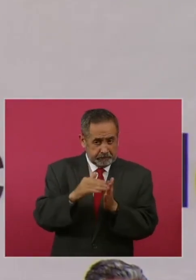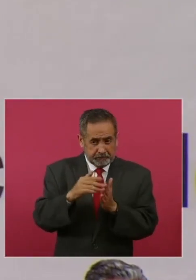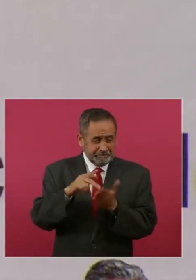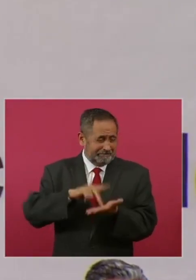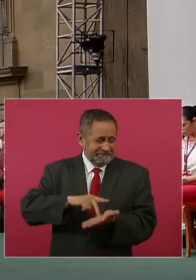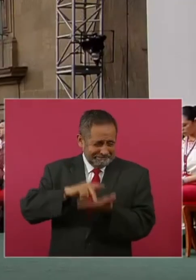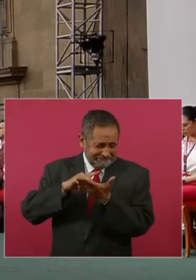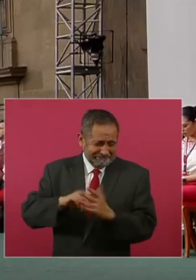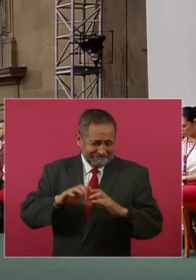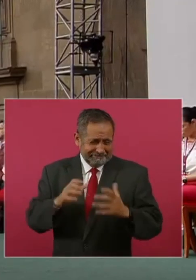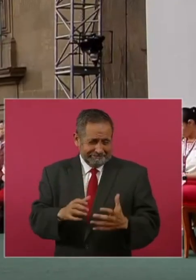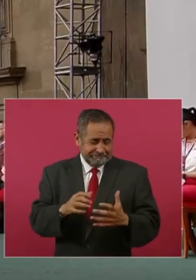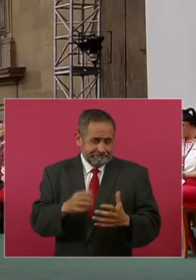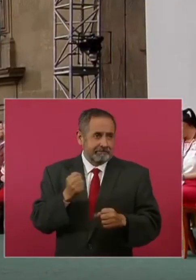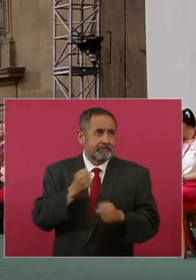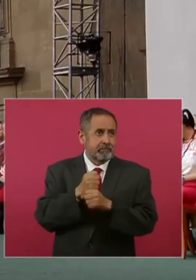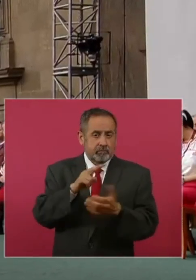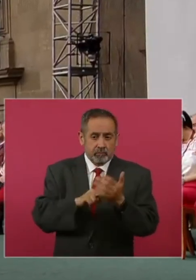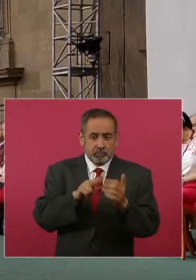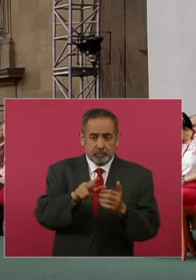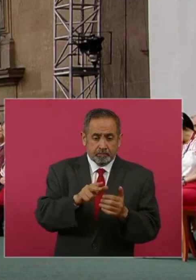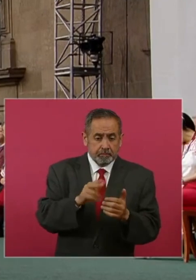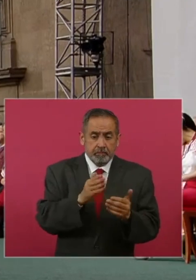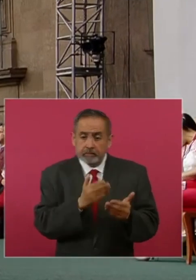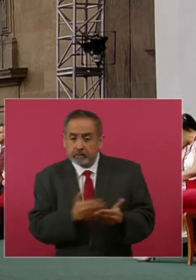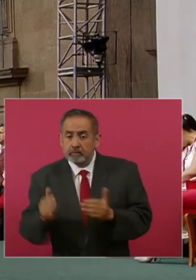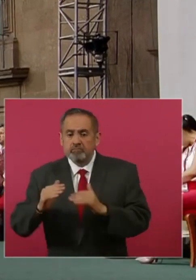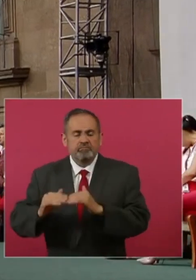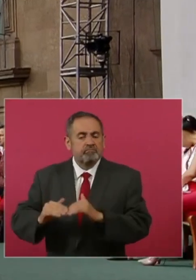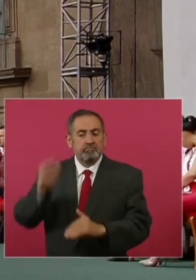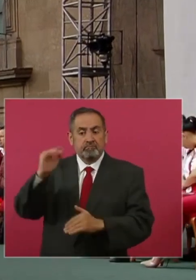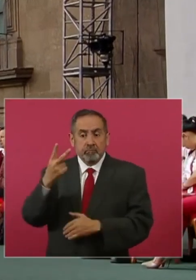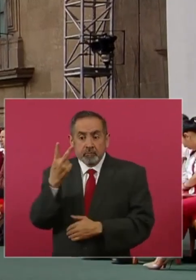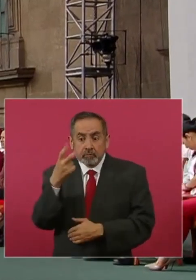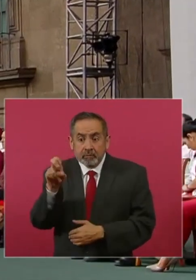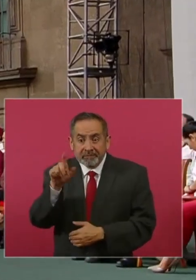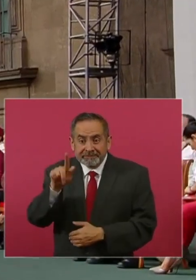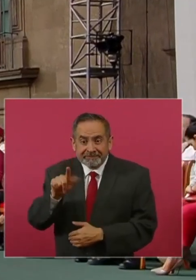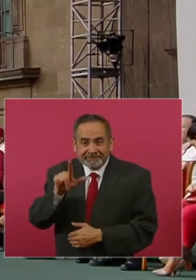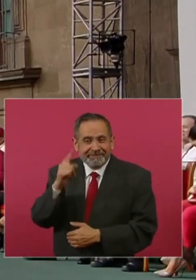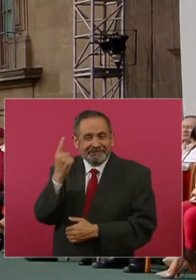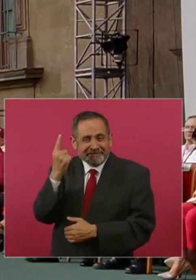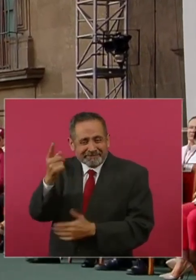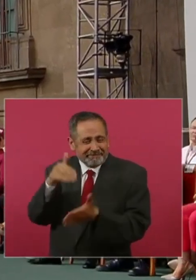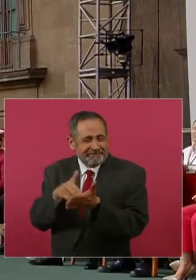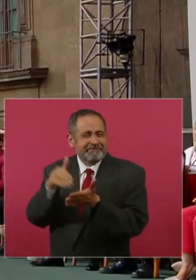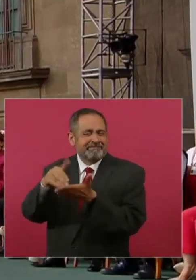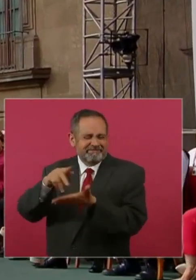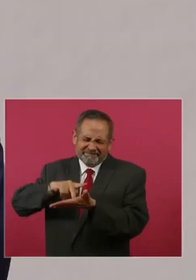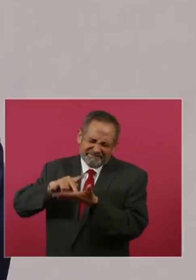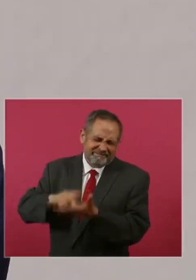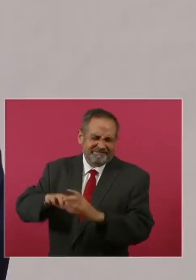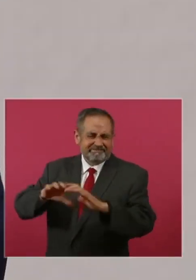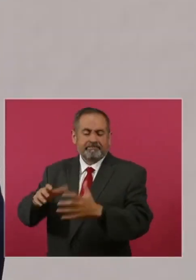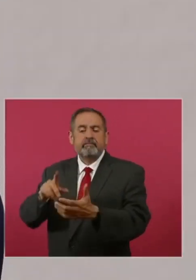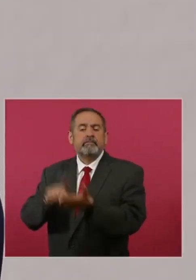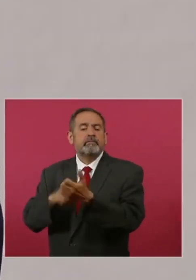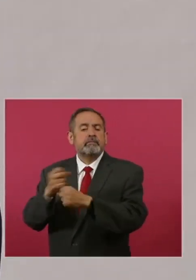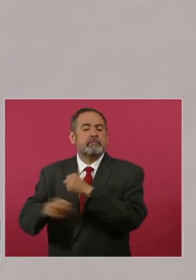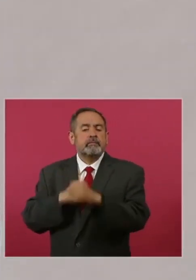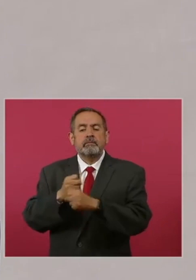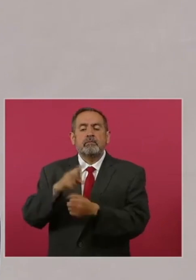really, really essentially adore AMLO. He has transformed the national life of